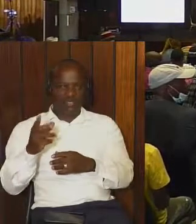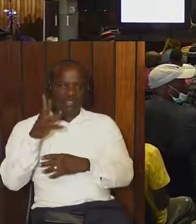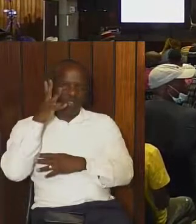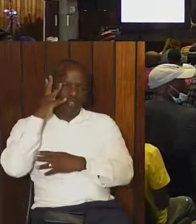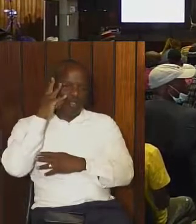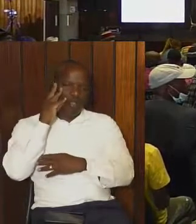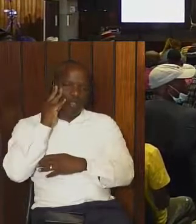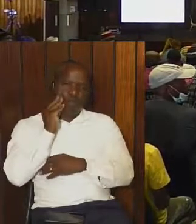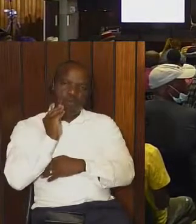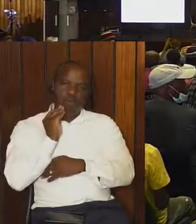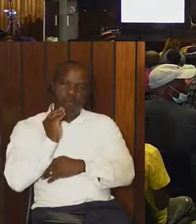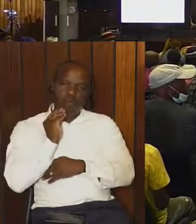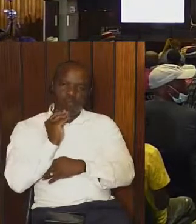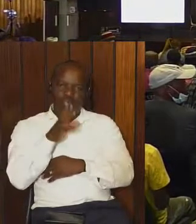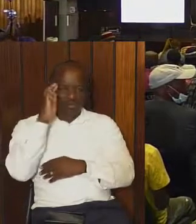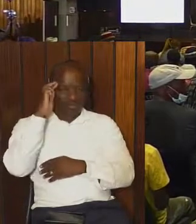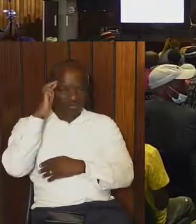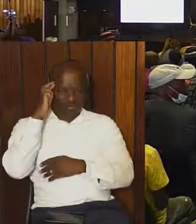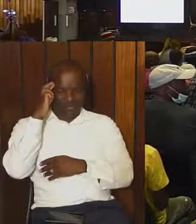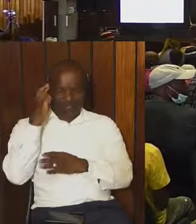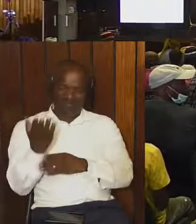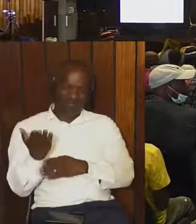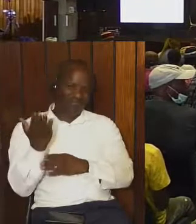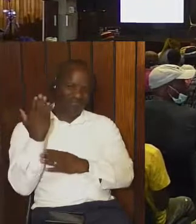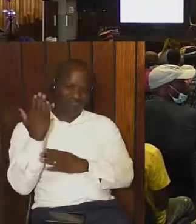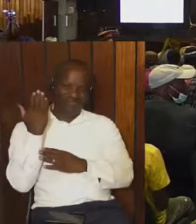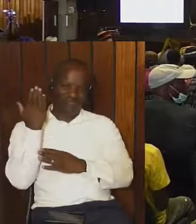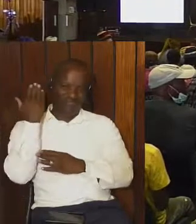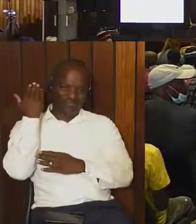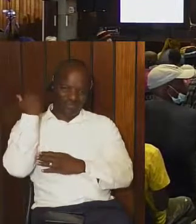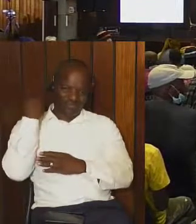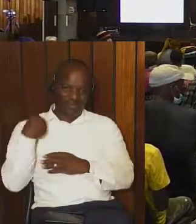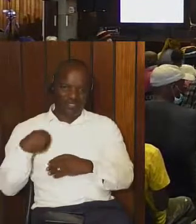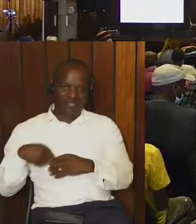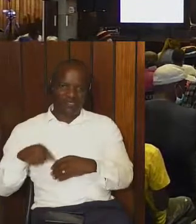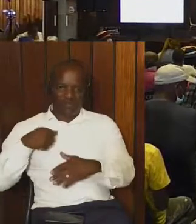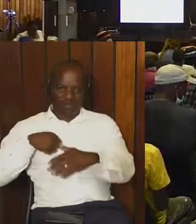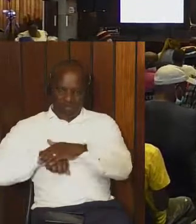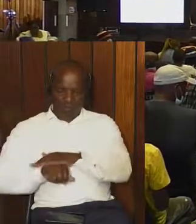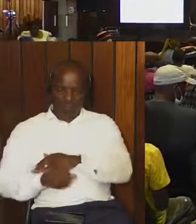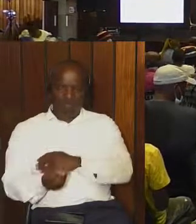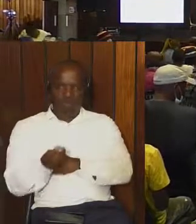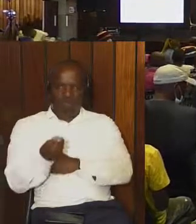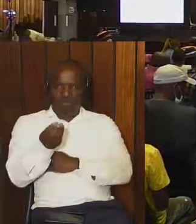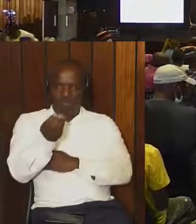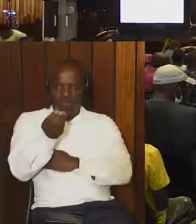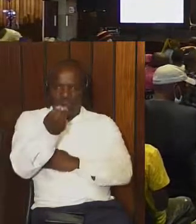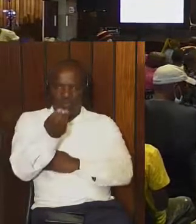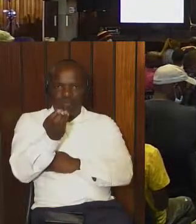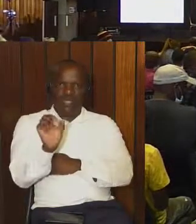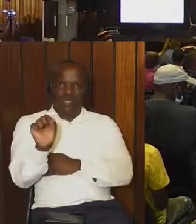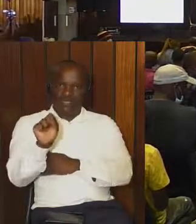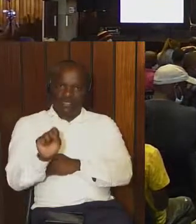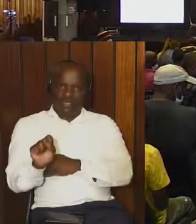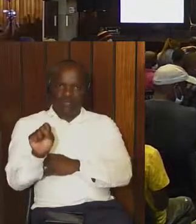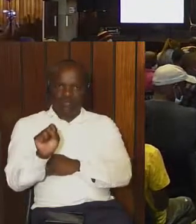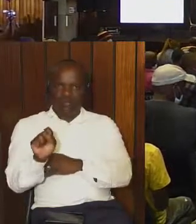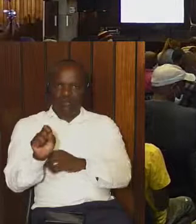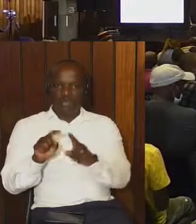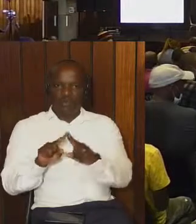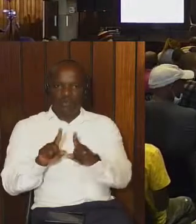Sebokeng ke sa kgale batswadi, ha re hopoleng. Re holela re hletse Sebokeng, ra holela Sebokeng. Mara